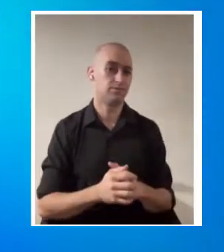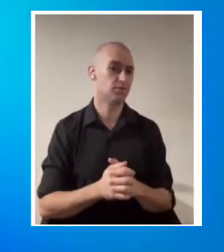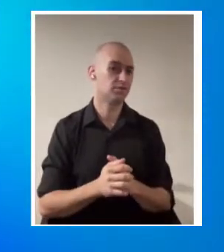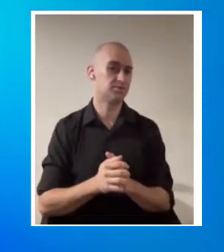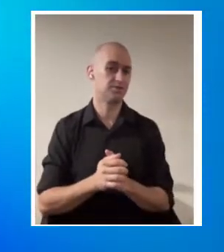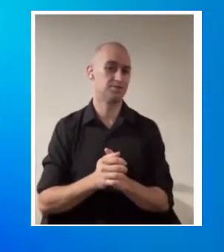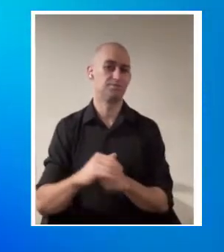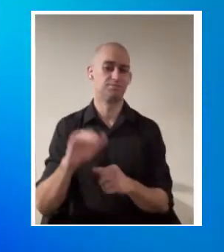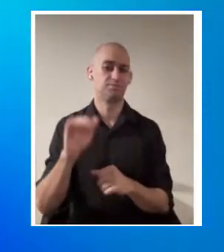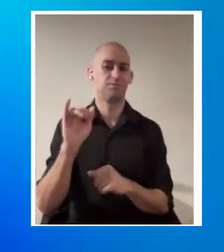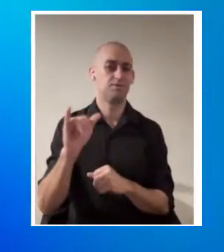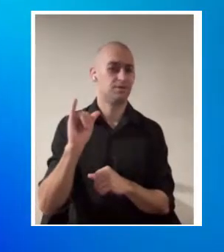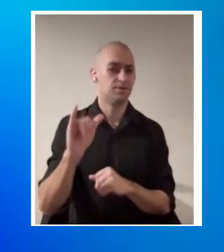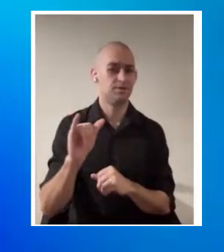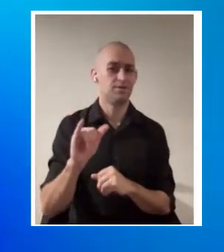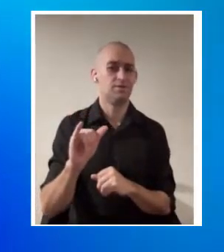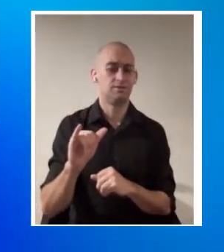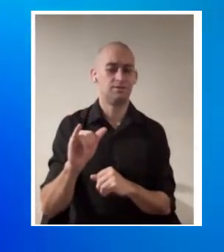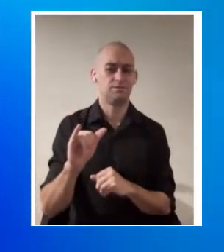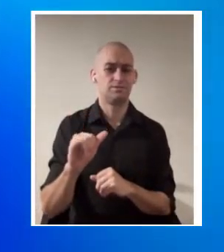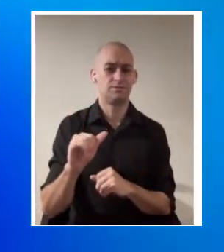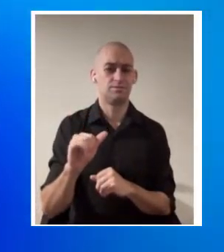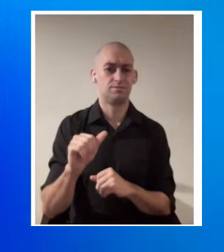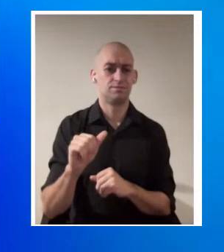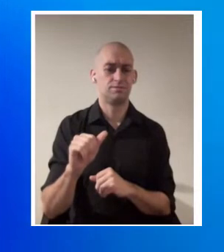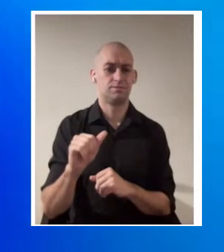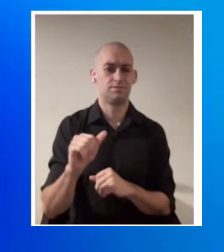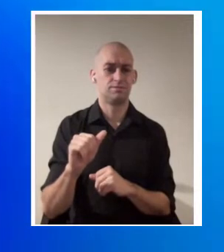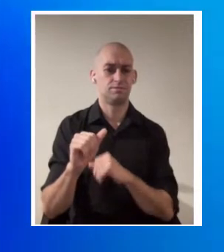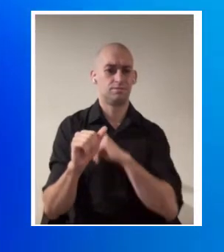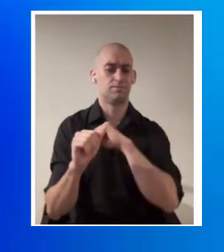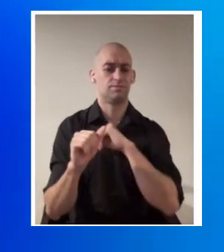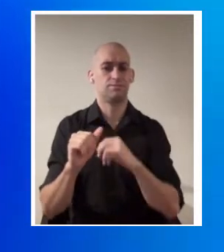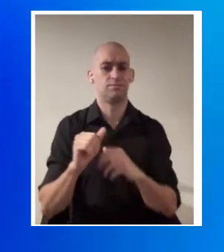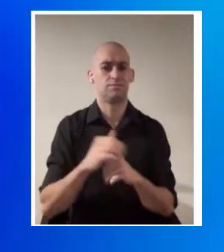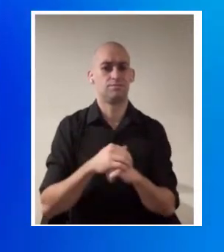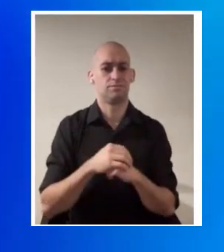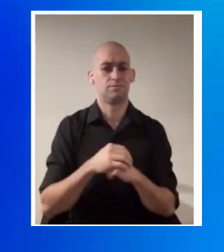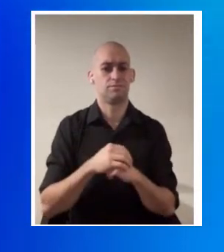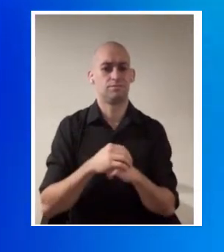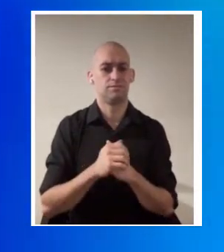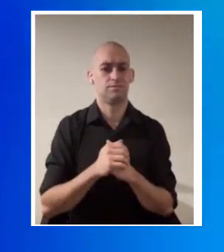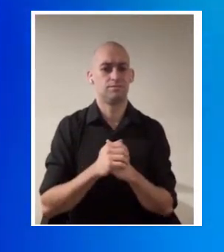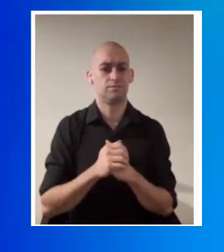Does she need to speak? I mean, she could just be a chat moderator.